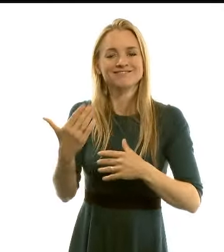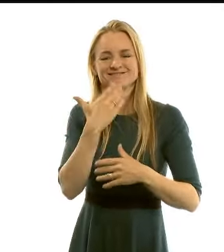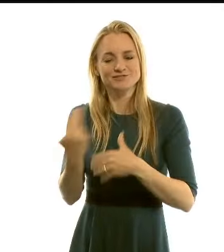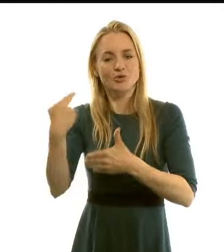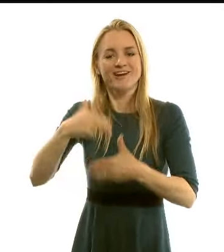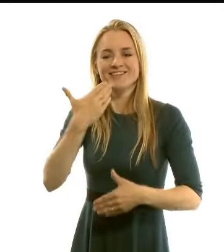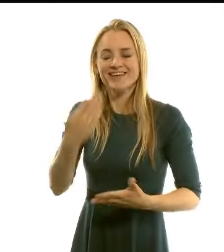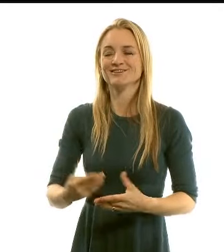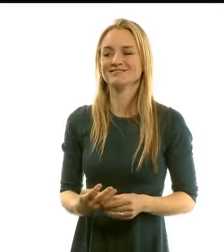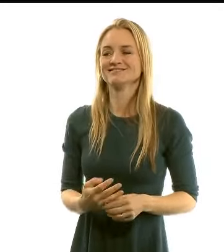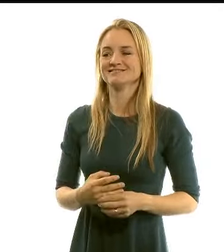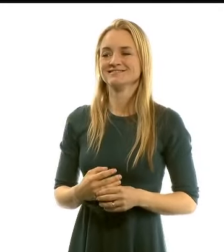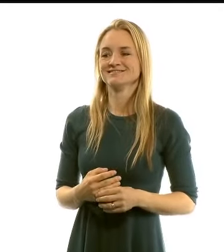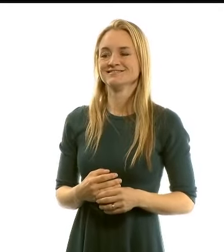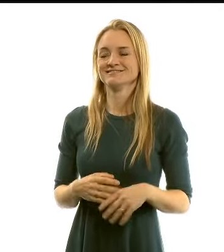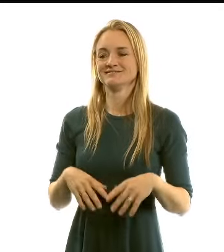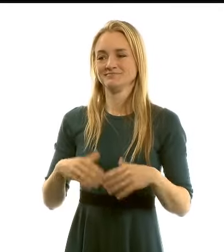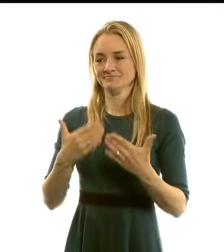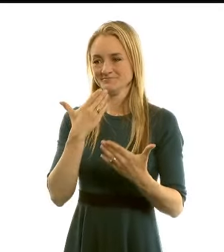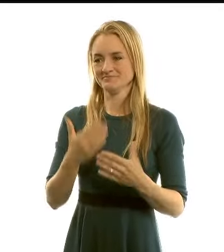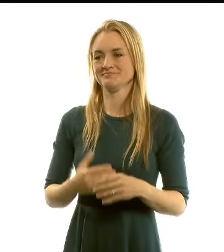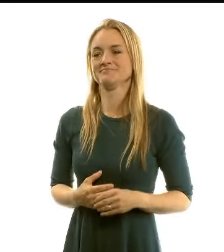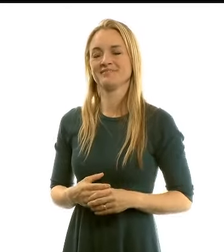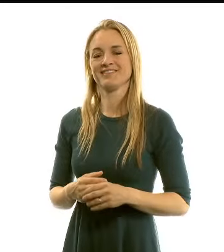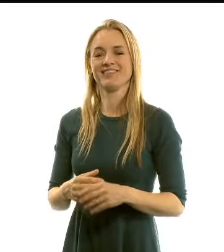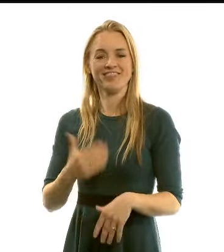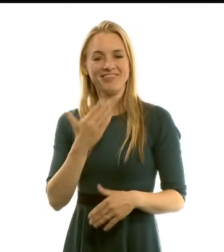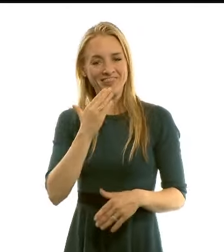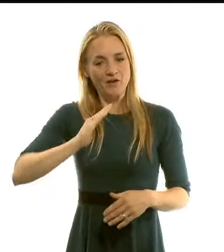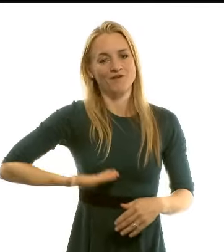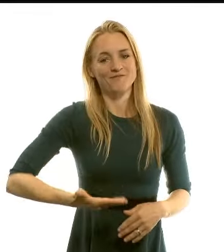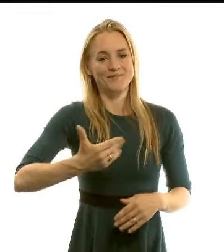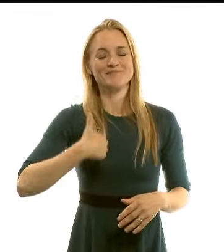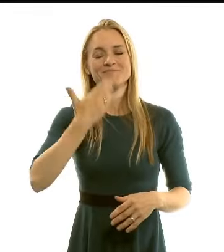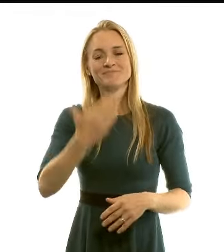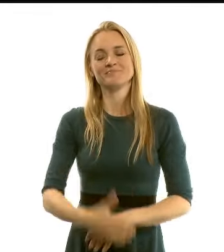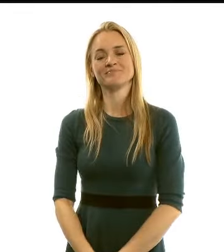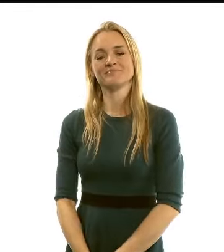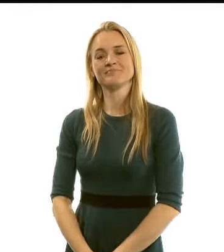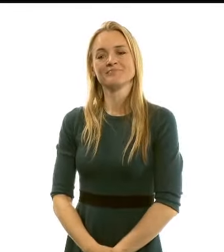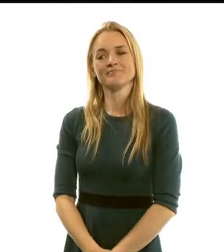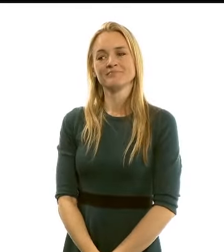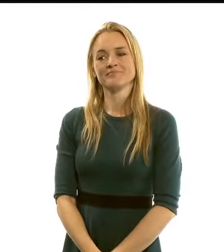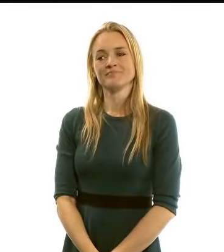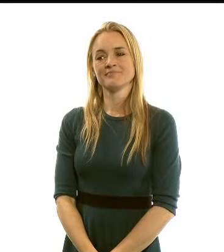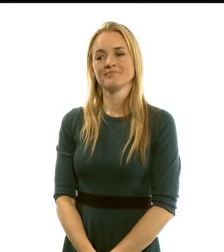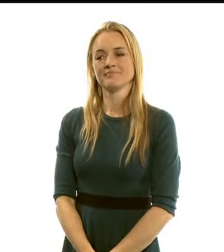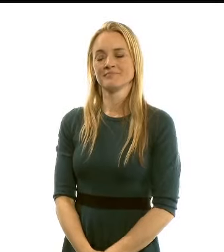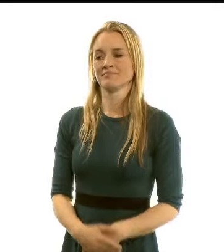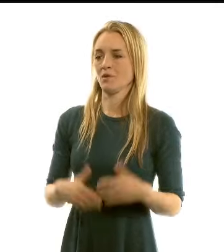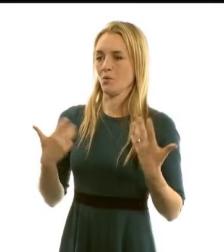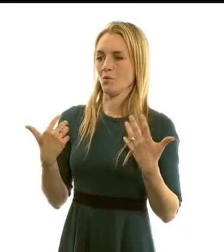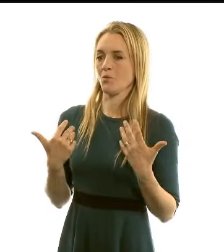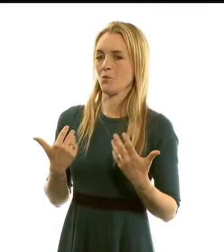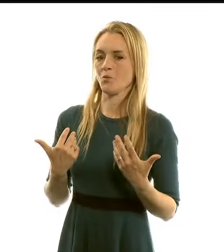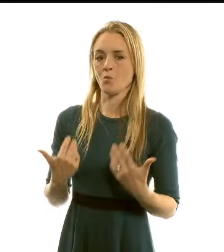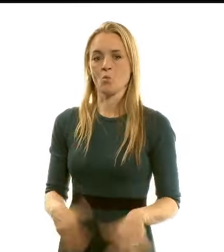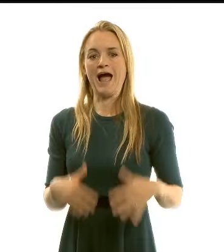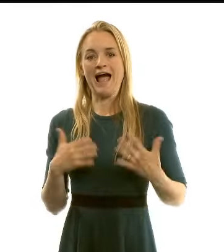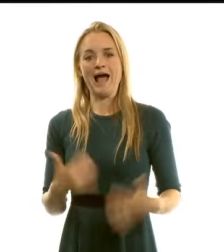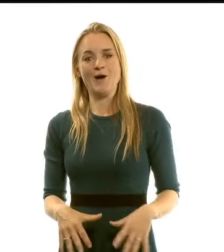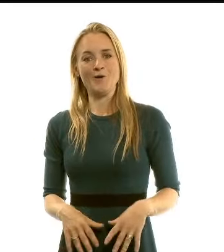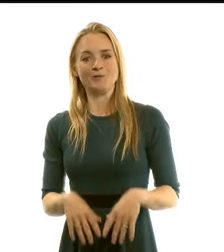for Jon Landau, everyone. Thanks, Jon. Thank you very much for having me. Thank you. Wow. Absolutely incredible. Yeah, well,